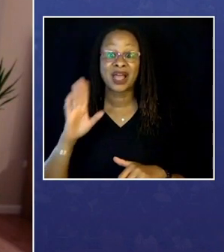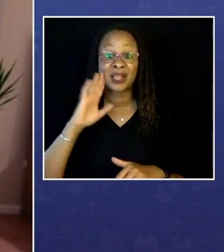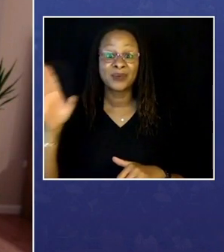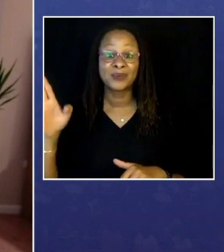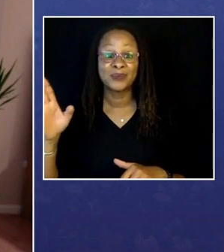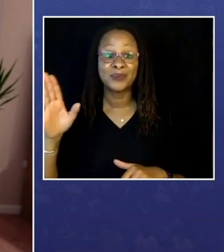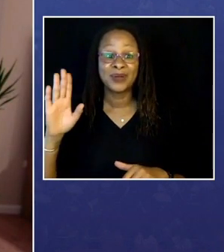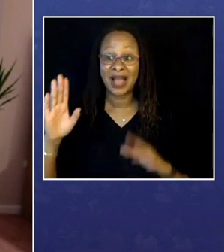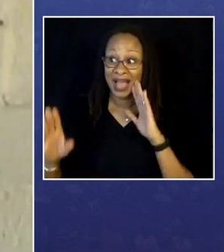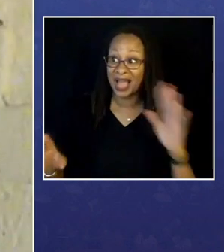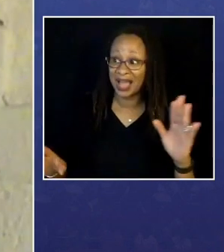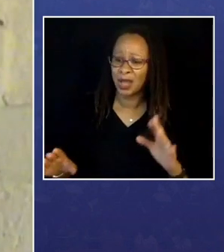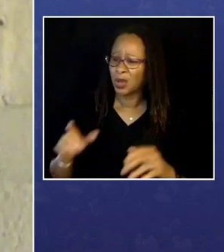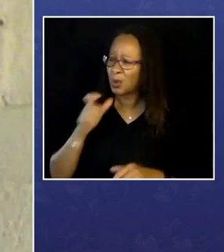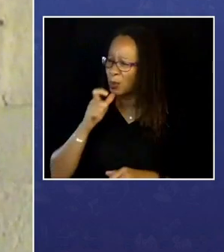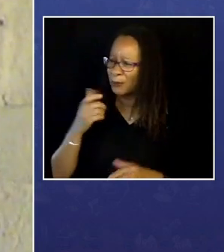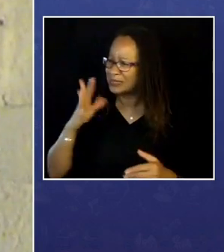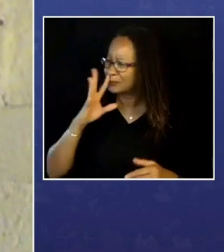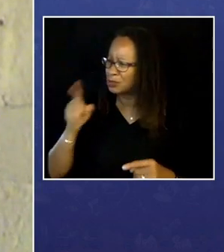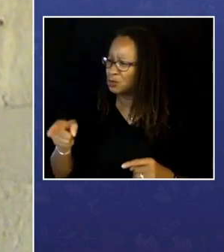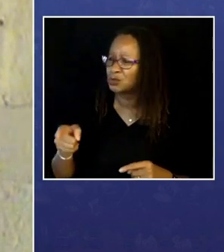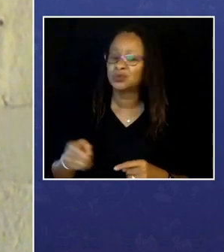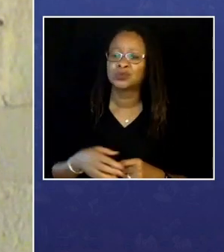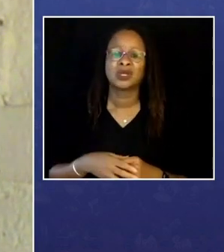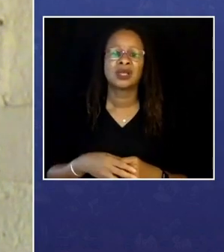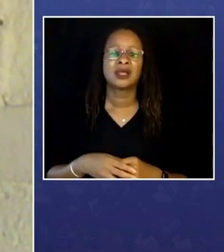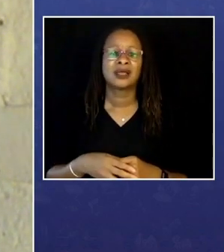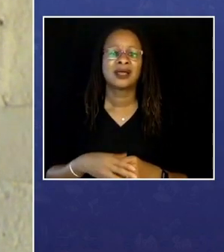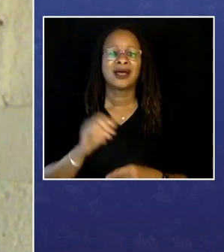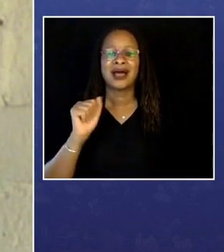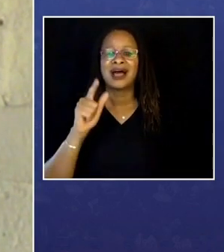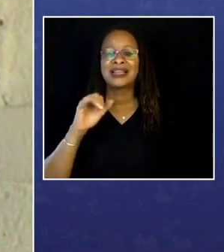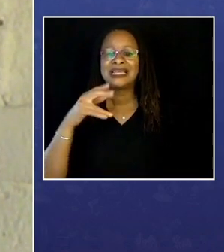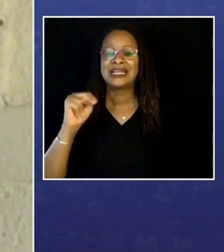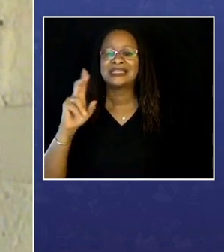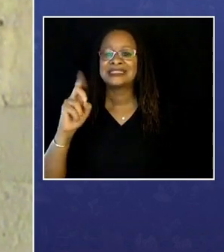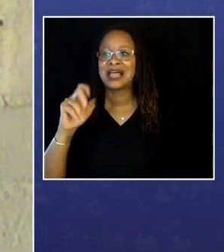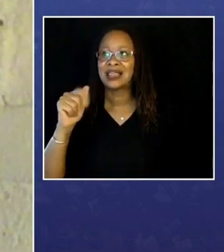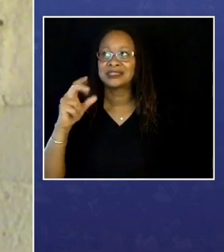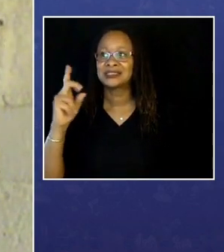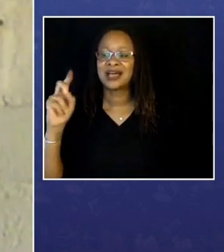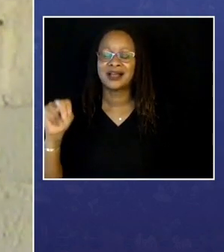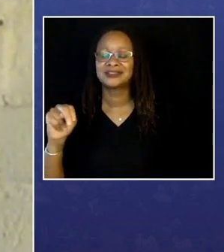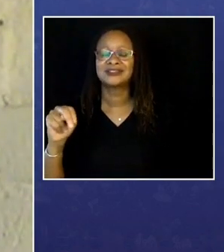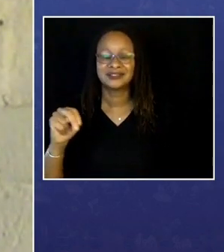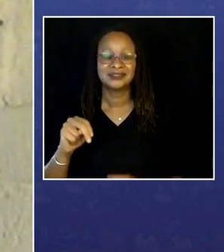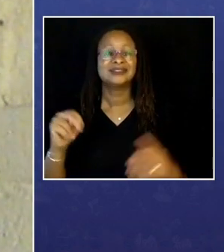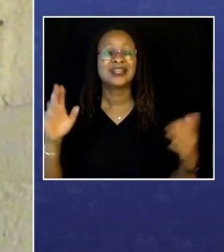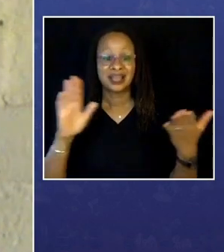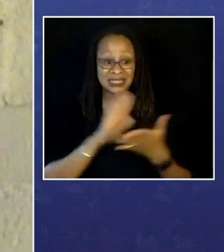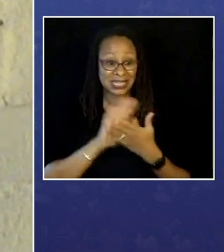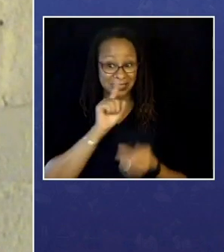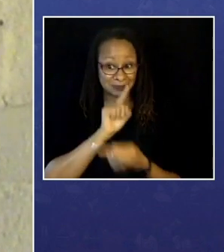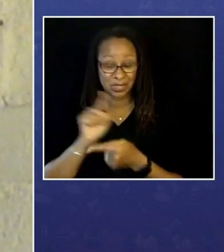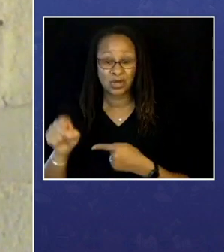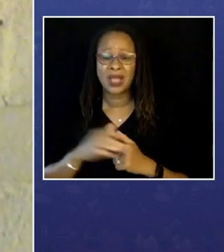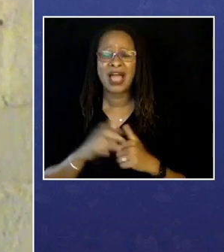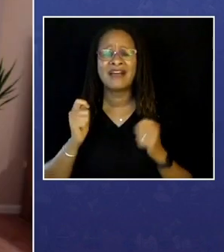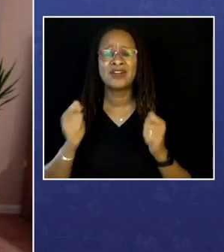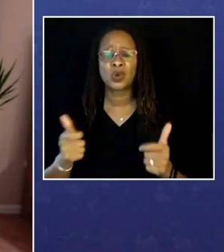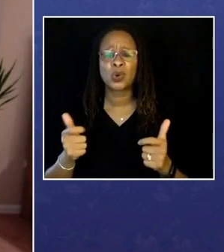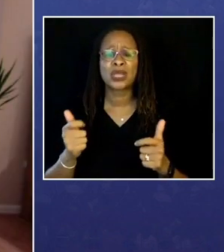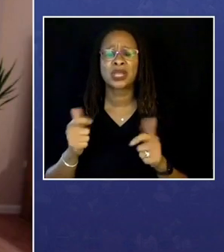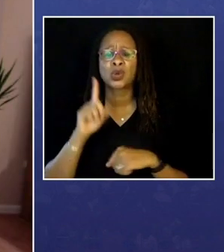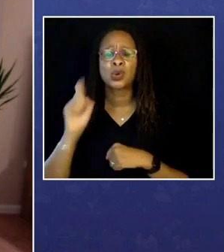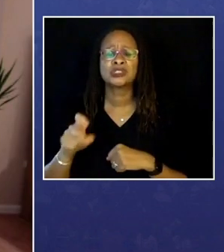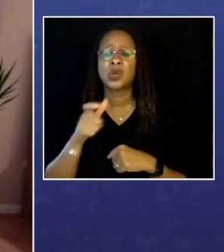Hello? Hi, to whom am I speaking? I'm Elena Deladon. Elena, nice to meet you. I have a quick question.